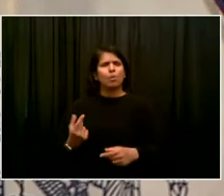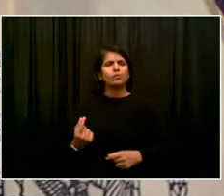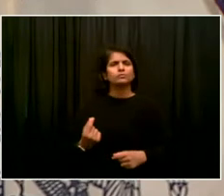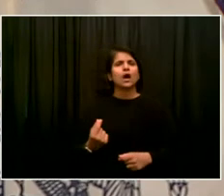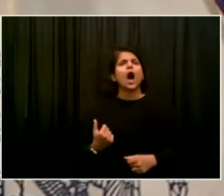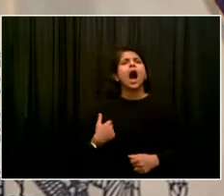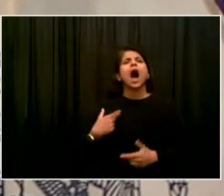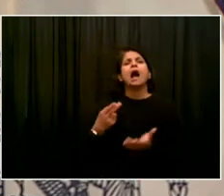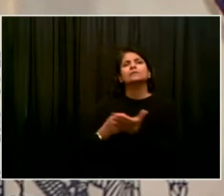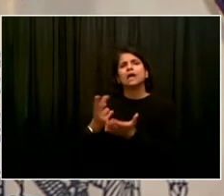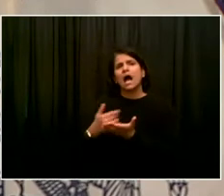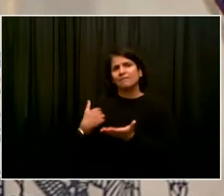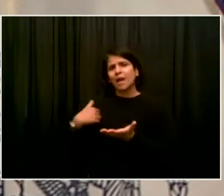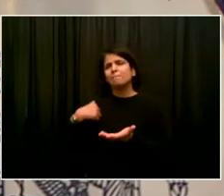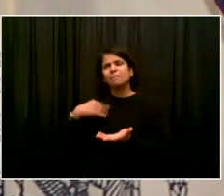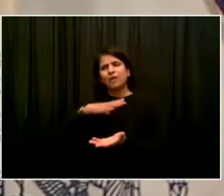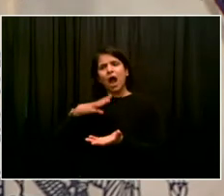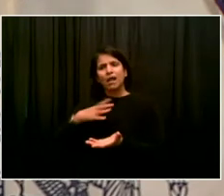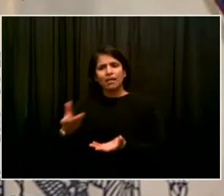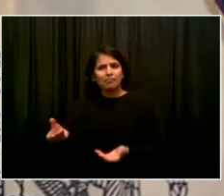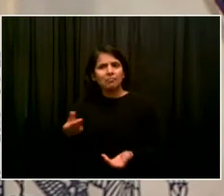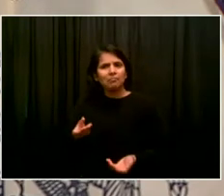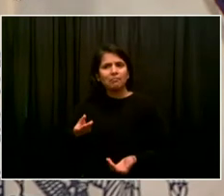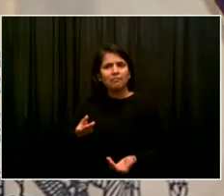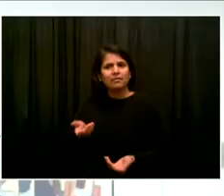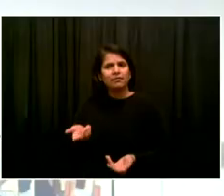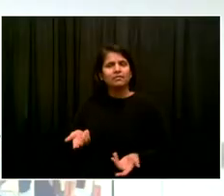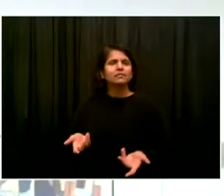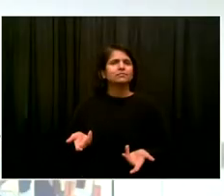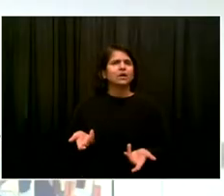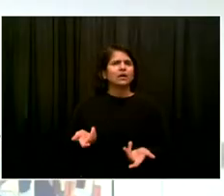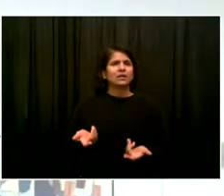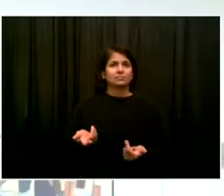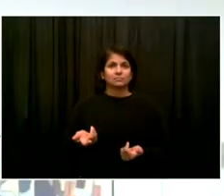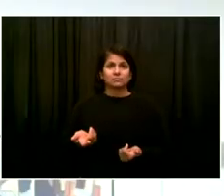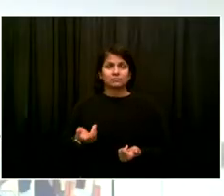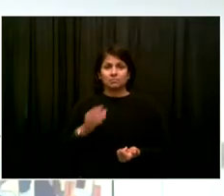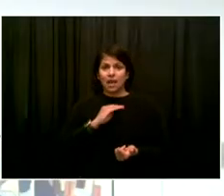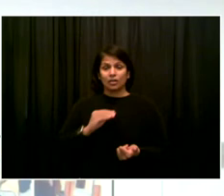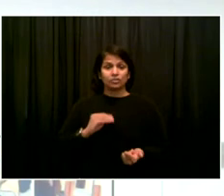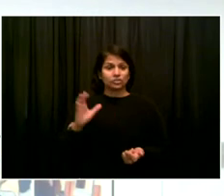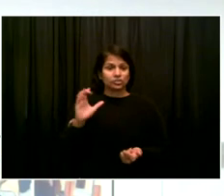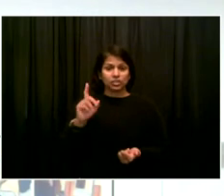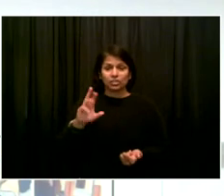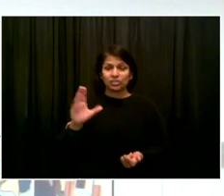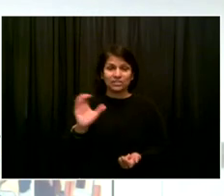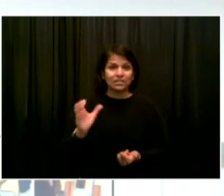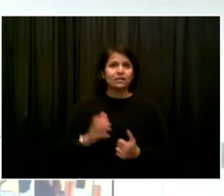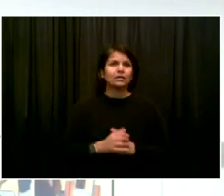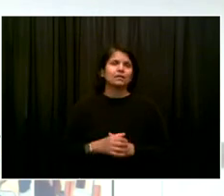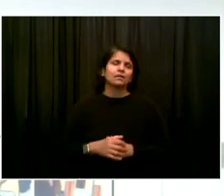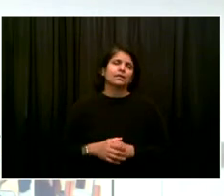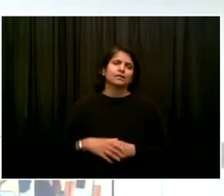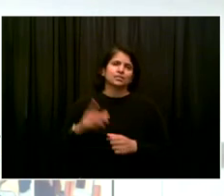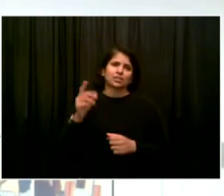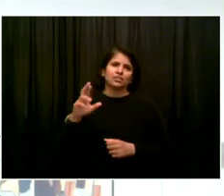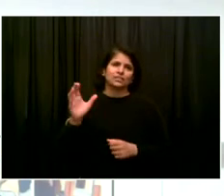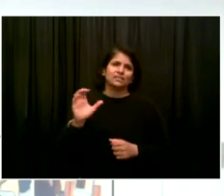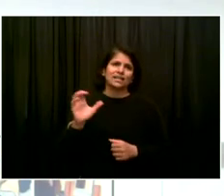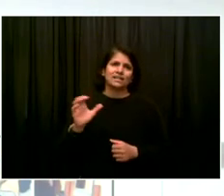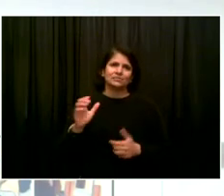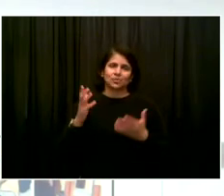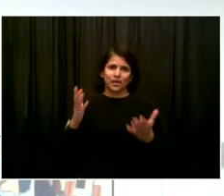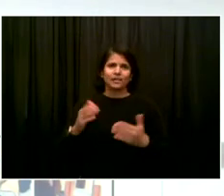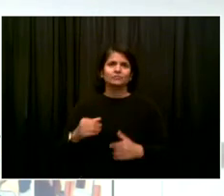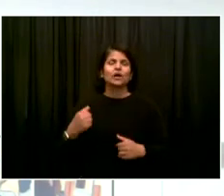Certainly, sir. And the brief answer is that it will be an attestation, you know, either by the child if they're old enough or by